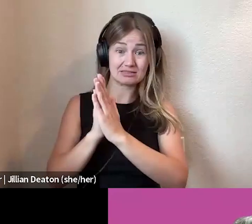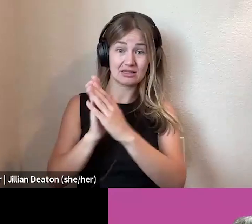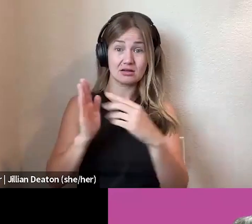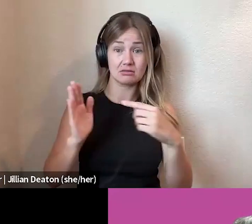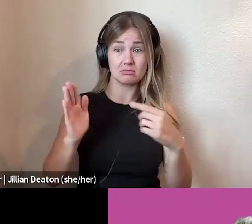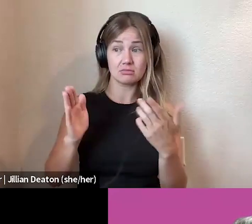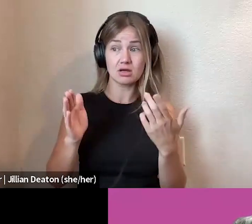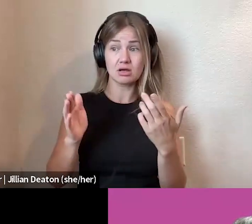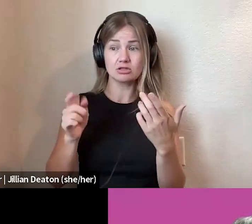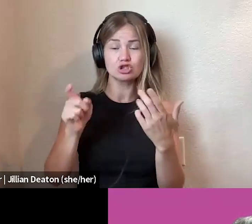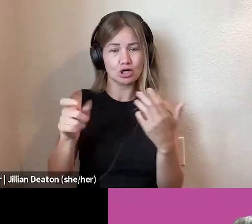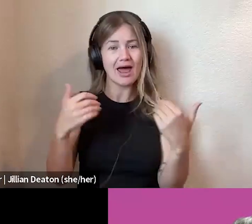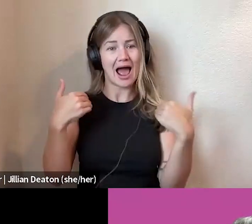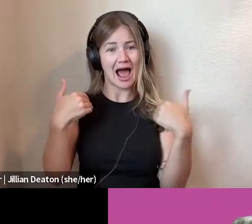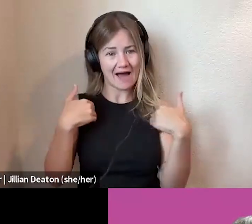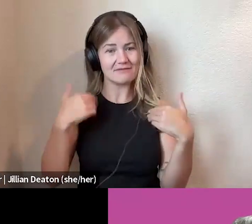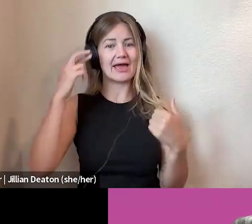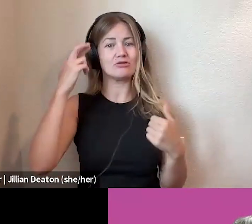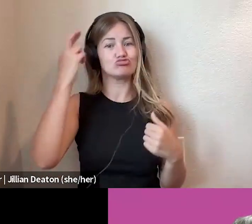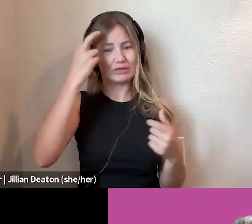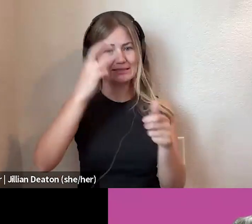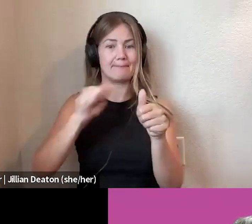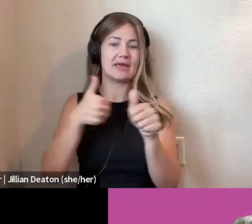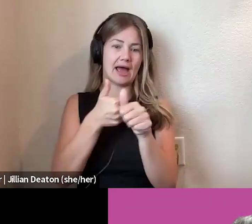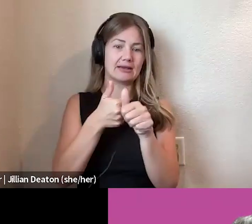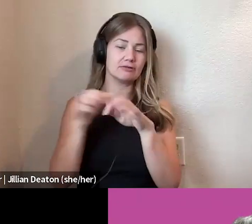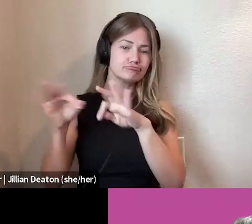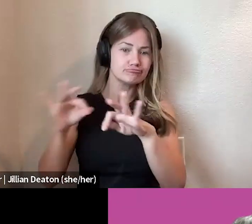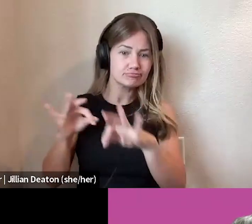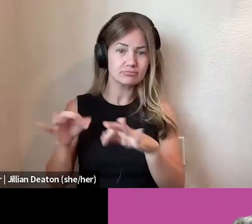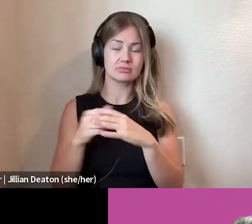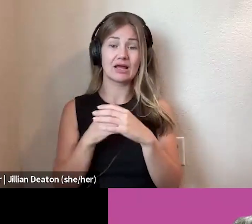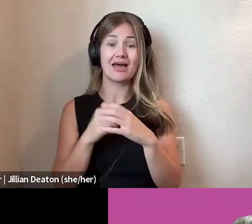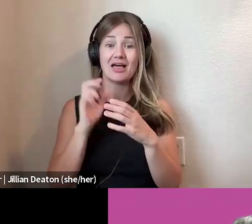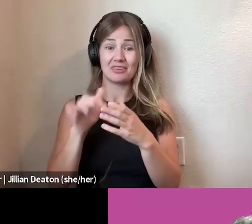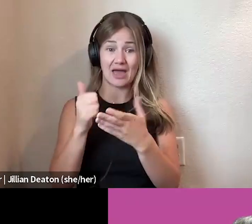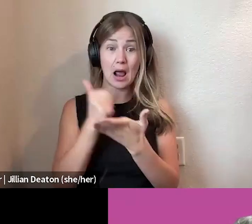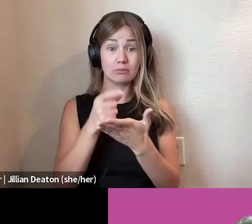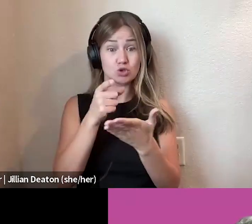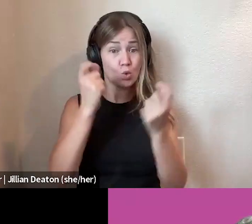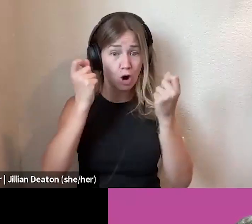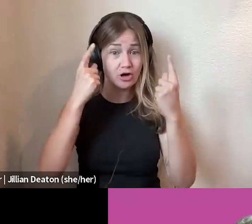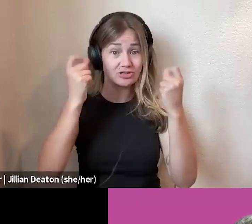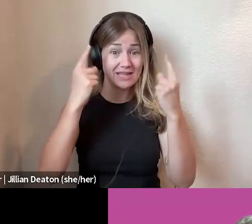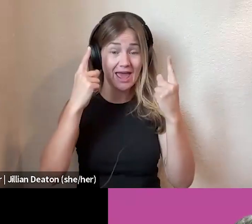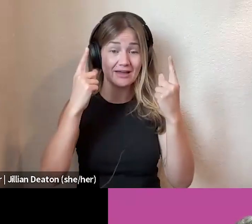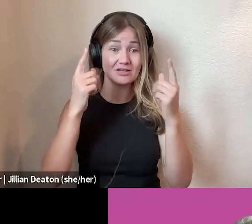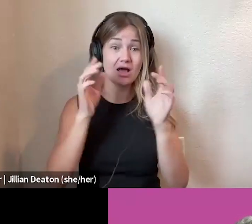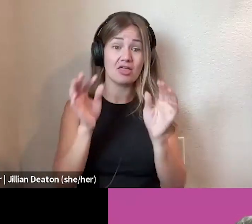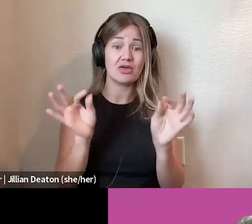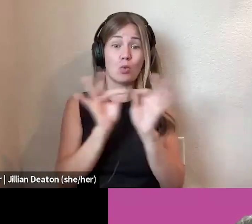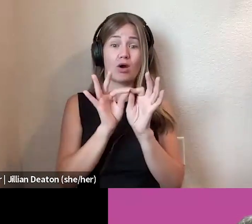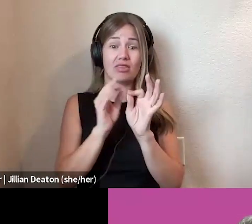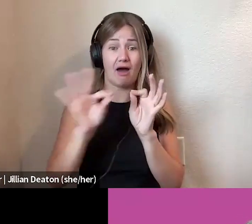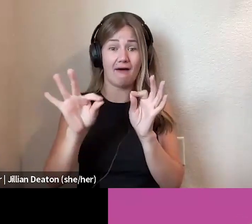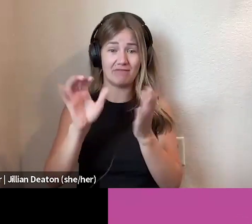of making sense is making sure you have a grasp on the cost of what you're